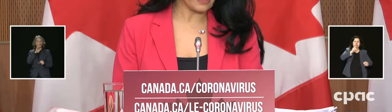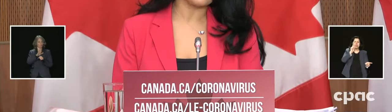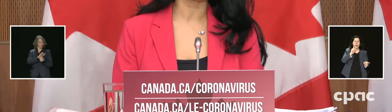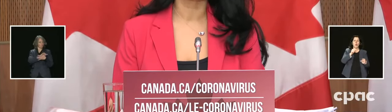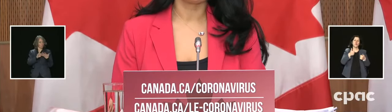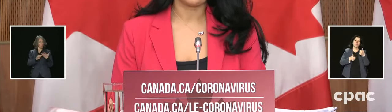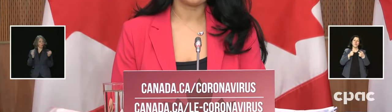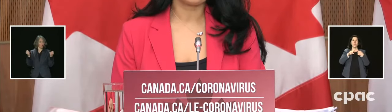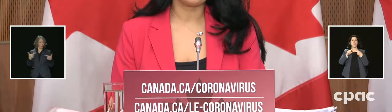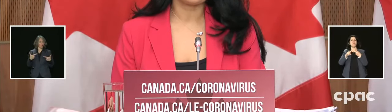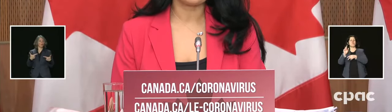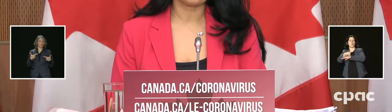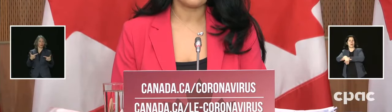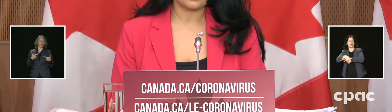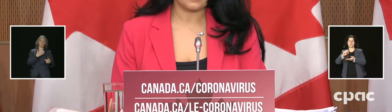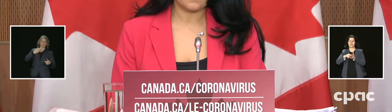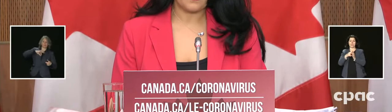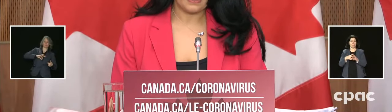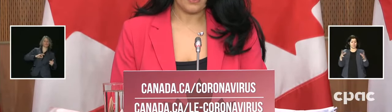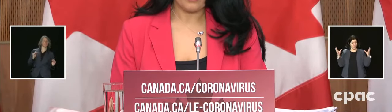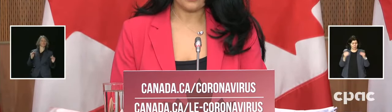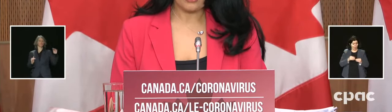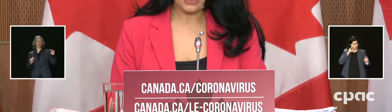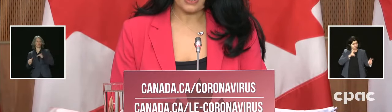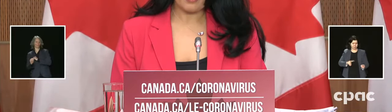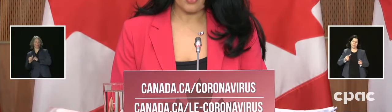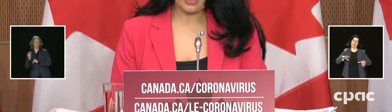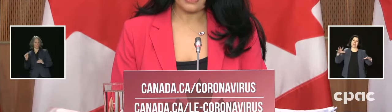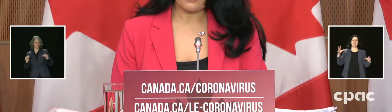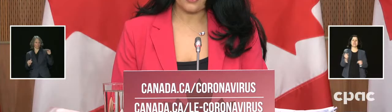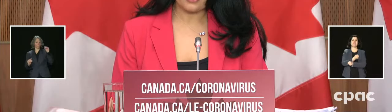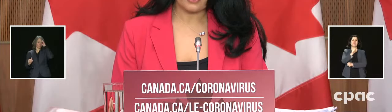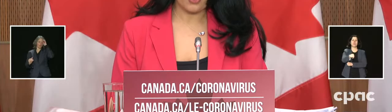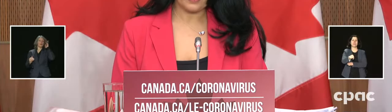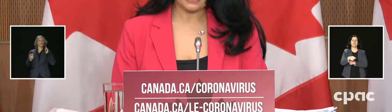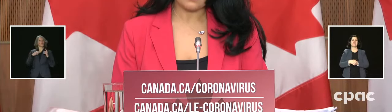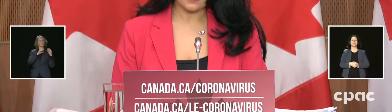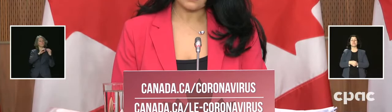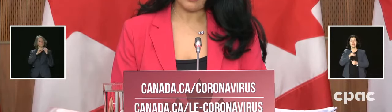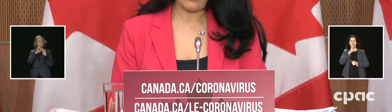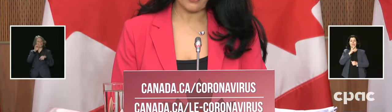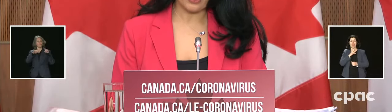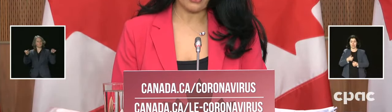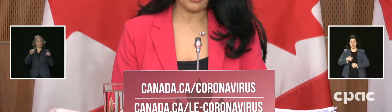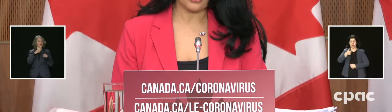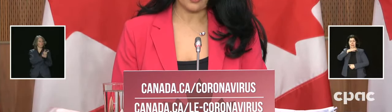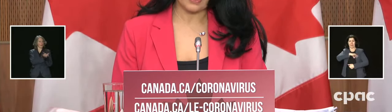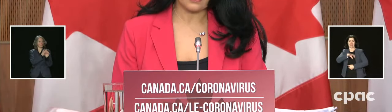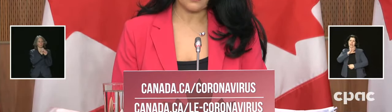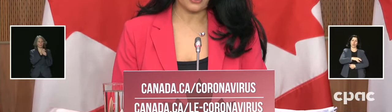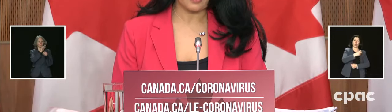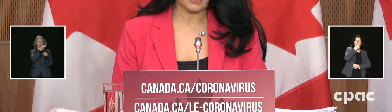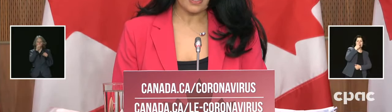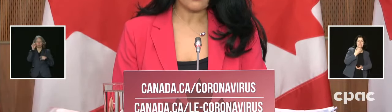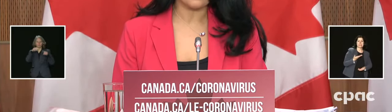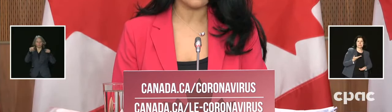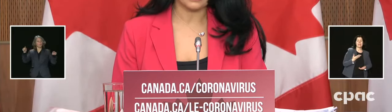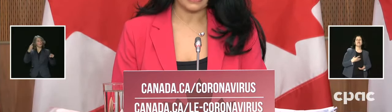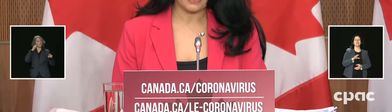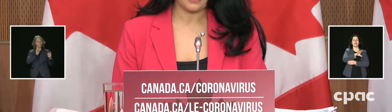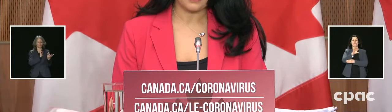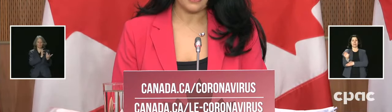these vaccines outweigh the potential risks. We've negotiated a broad and diverse COVID-19 vaccine portfolio to ensure we have sufficient supply